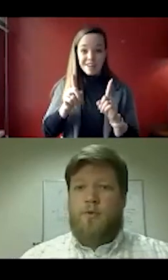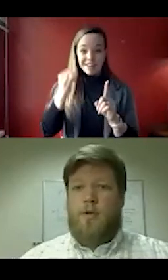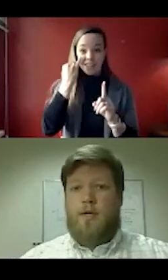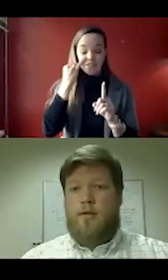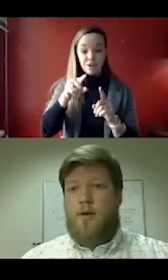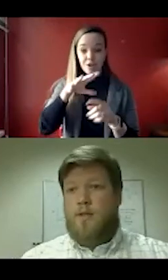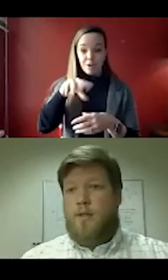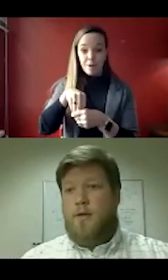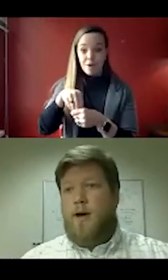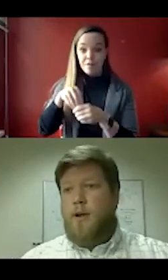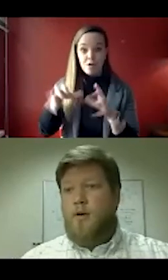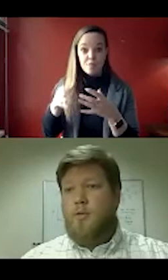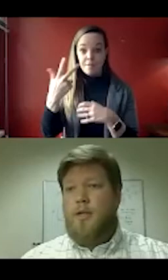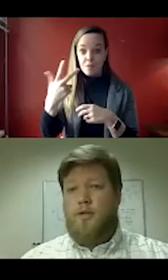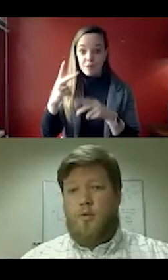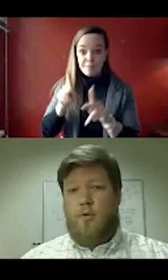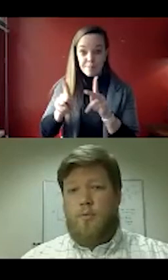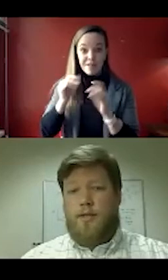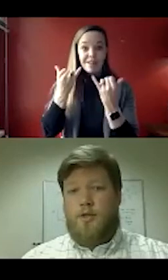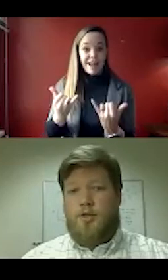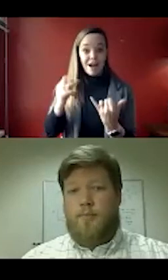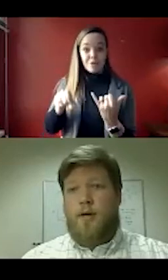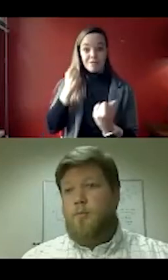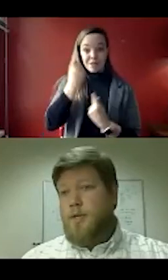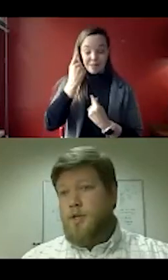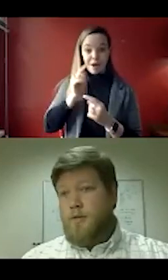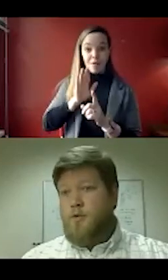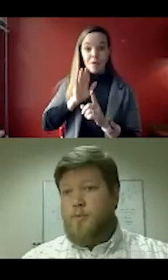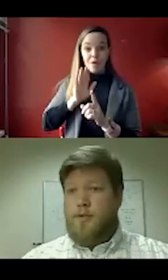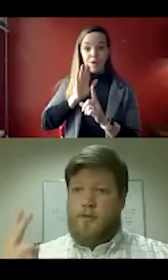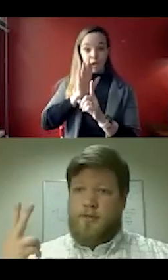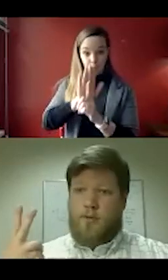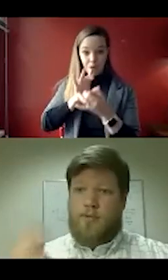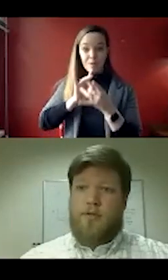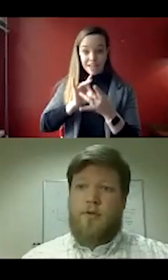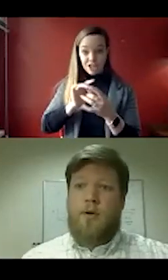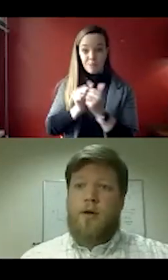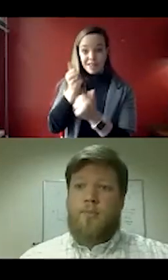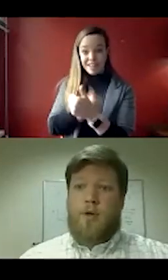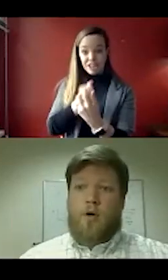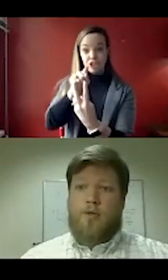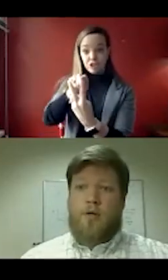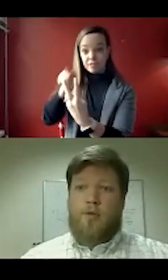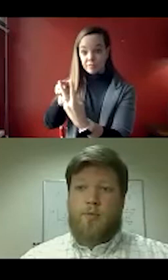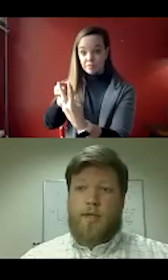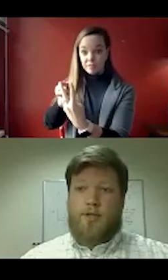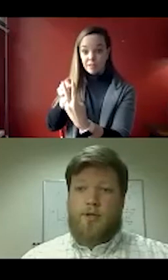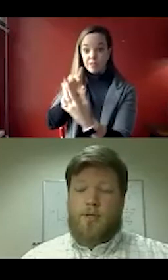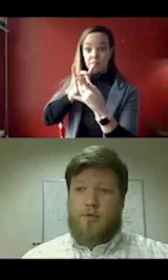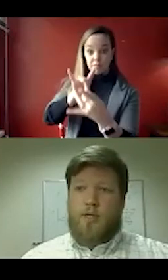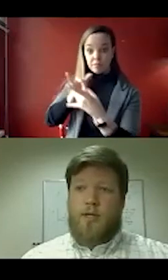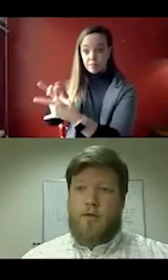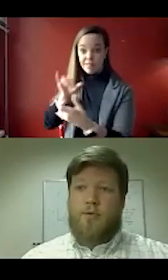group of three, you have to think about not only your relationship with each individual person, so we're up to two, but also the